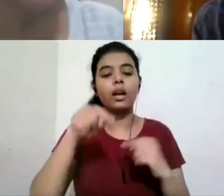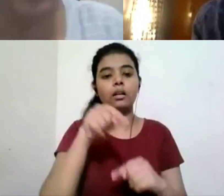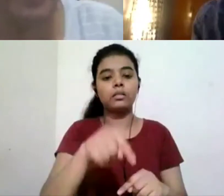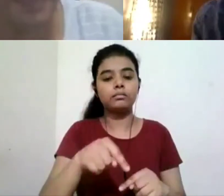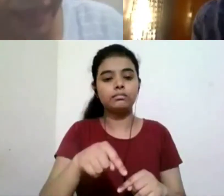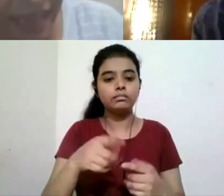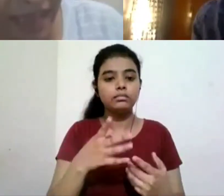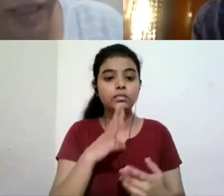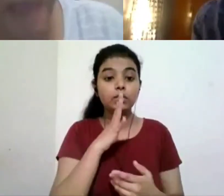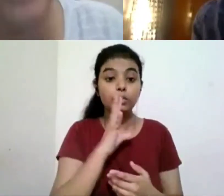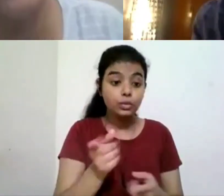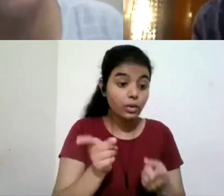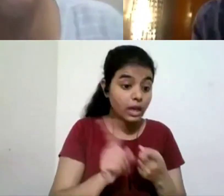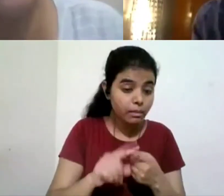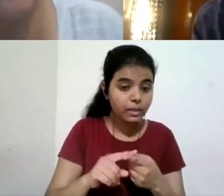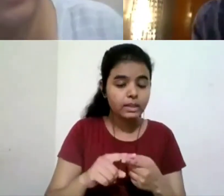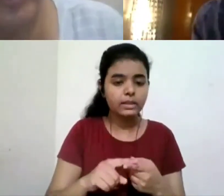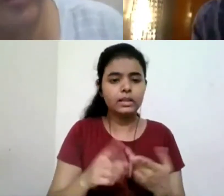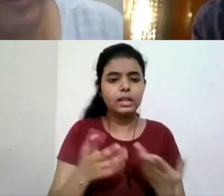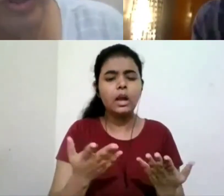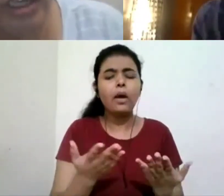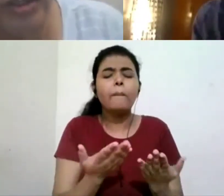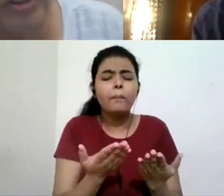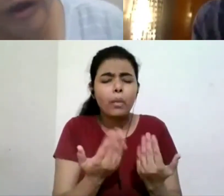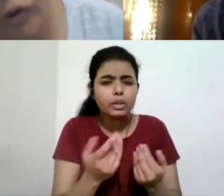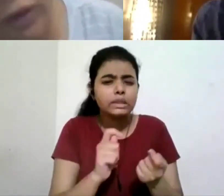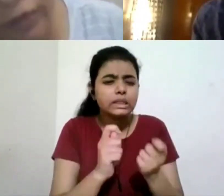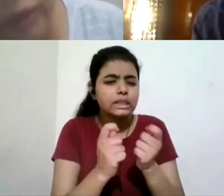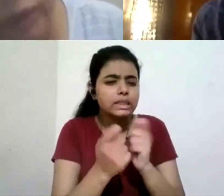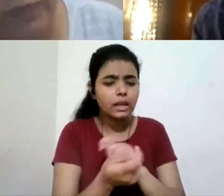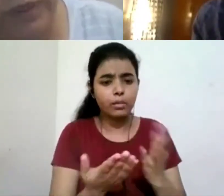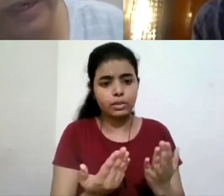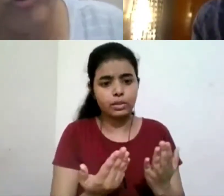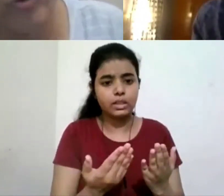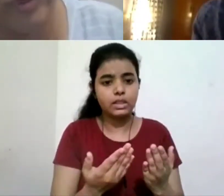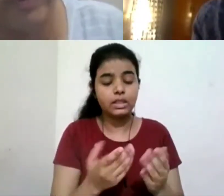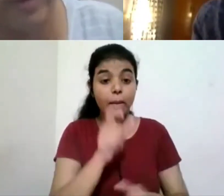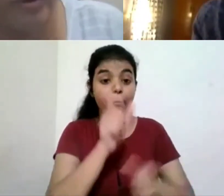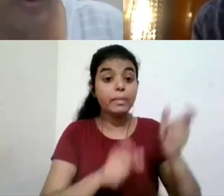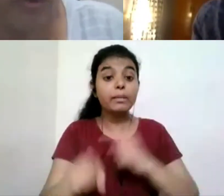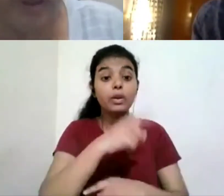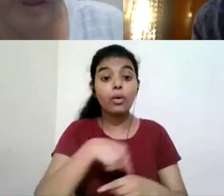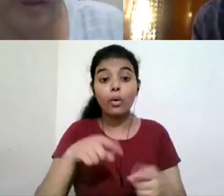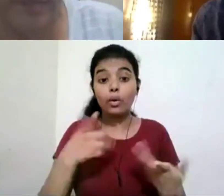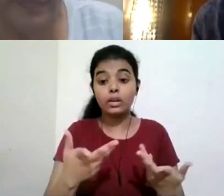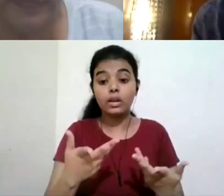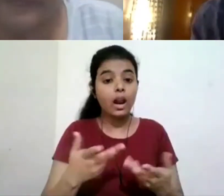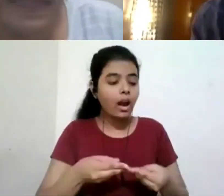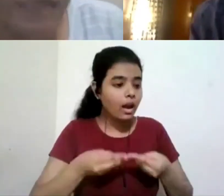and consequences, at least as a possibility of change, you've given people an instrument by which to